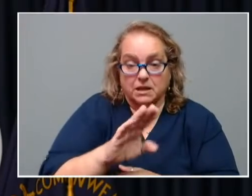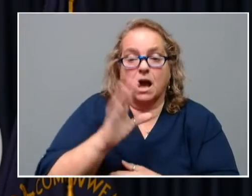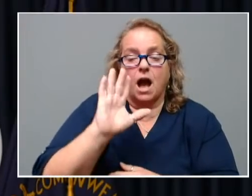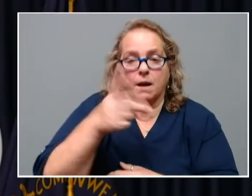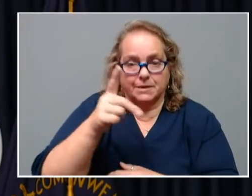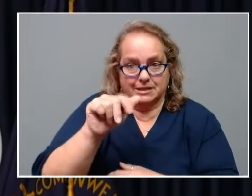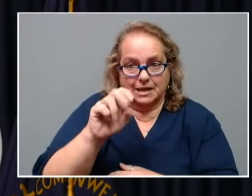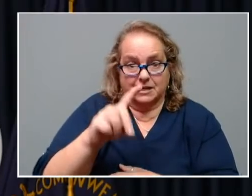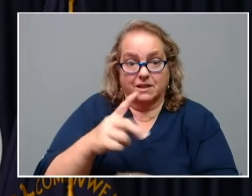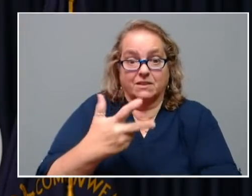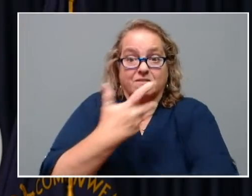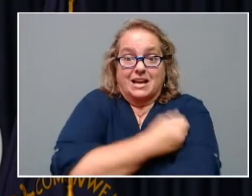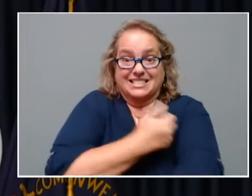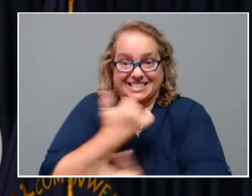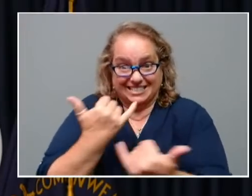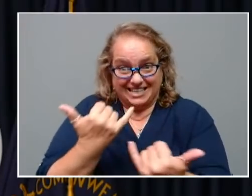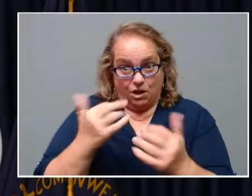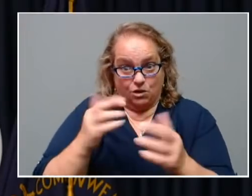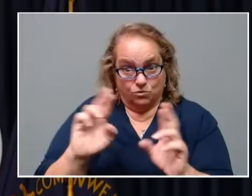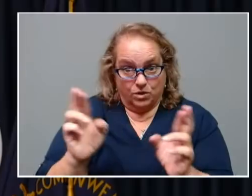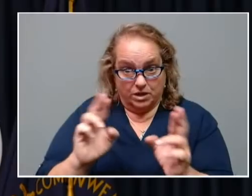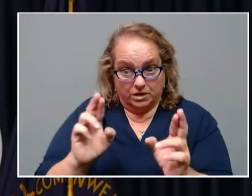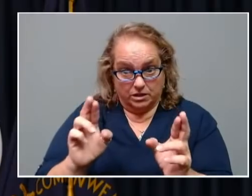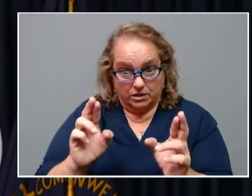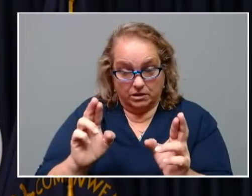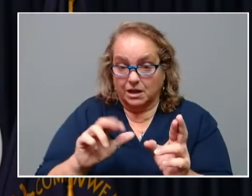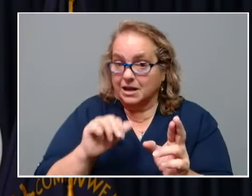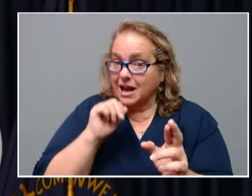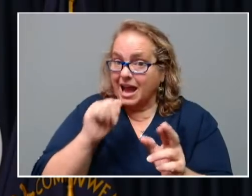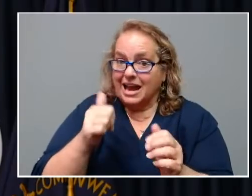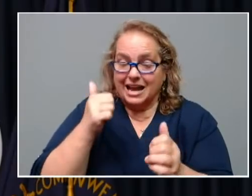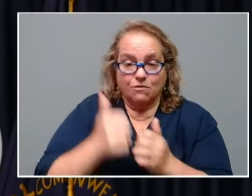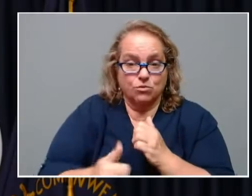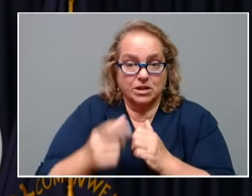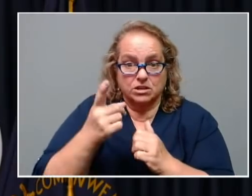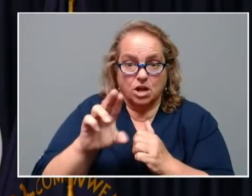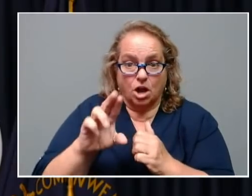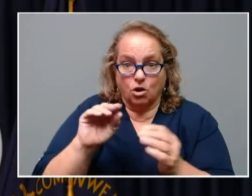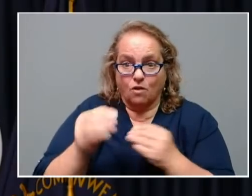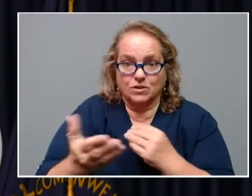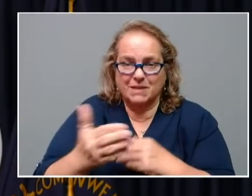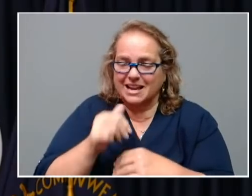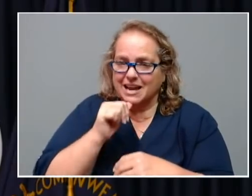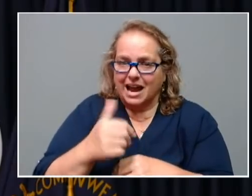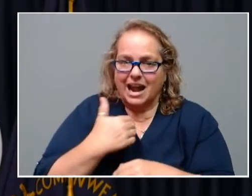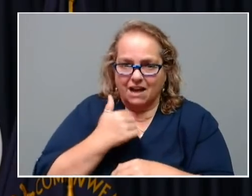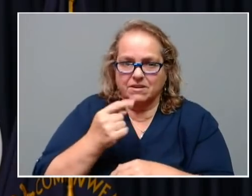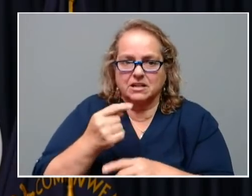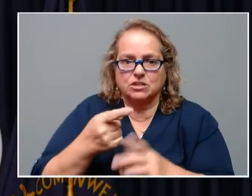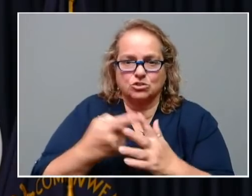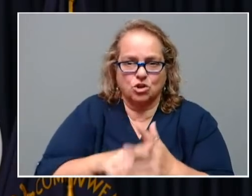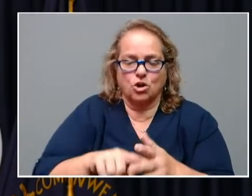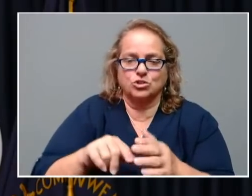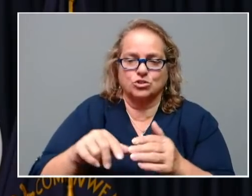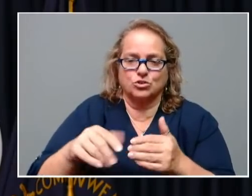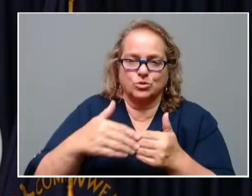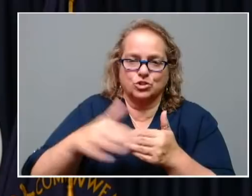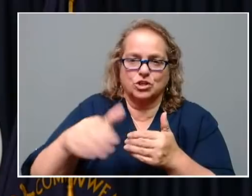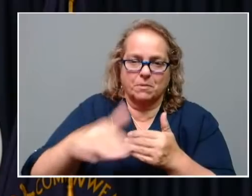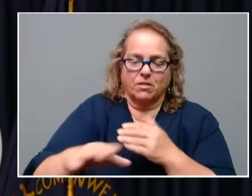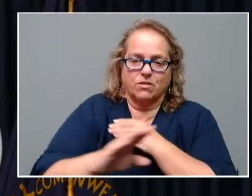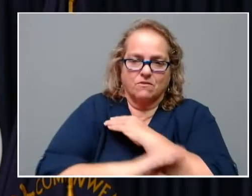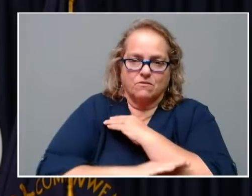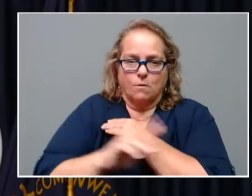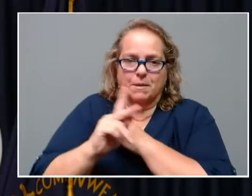now available. Not every doctor's office may yet have it. It starts getting shipped out in the fall, and people generally get vaccinated